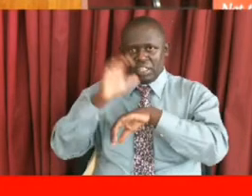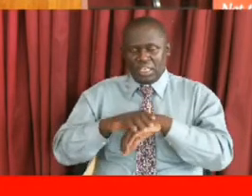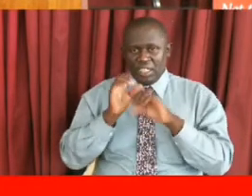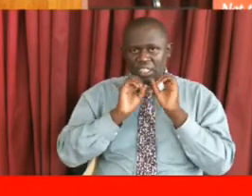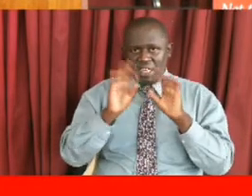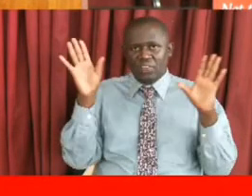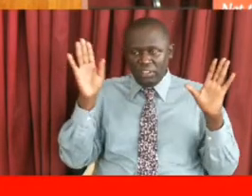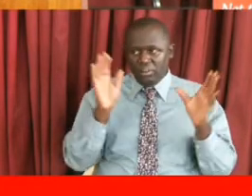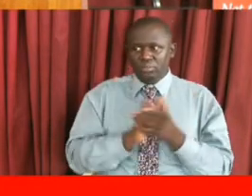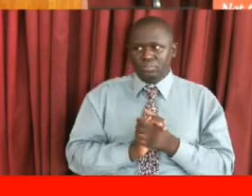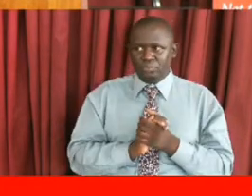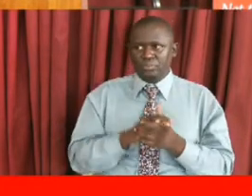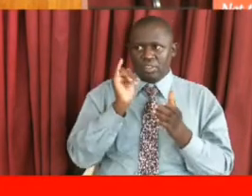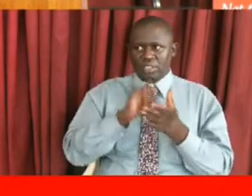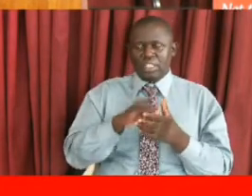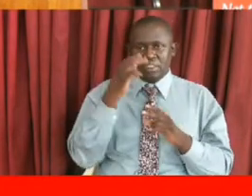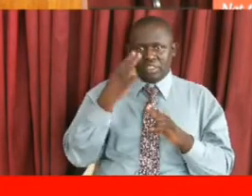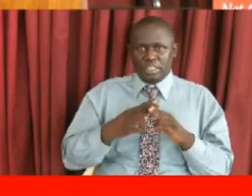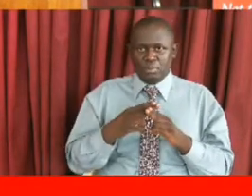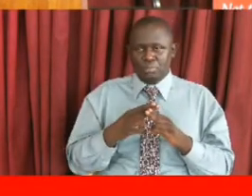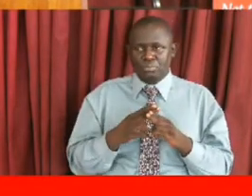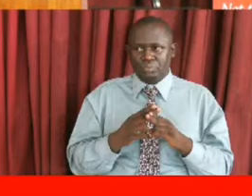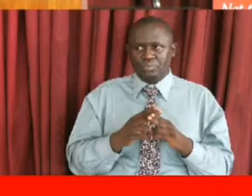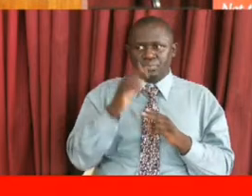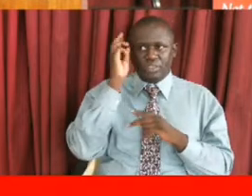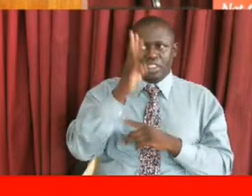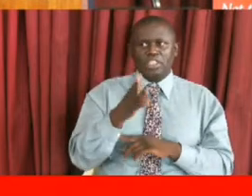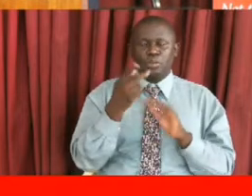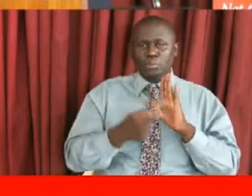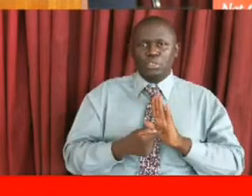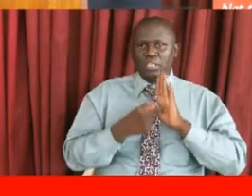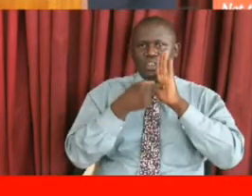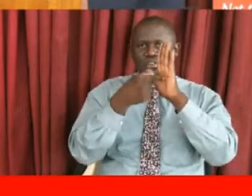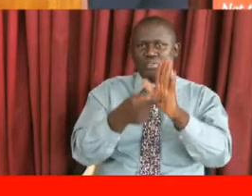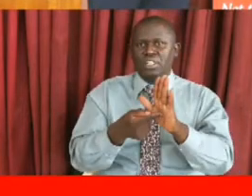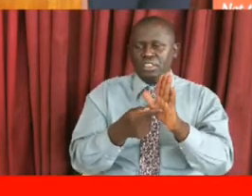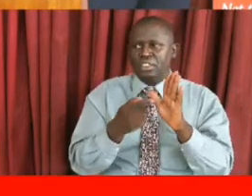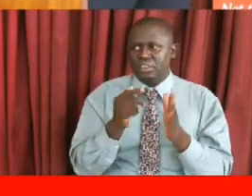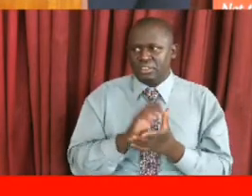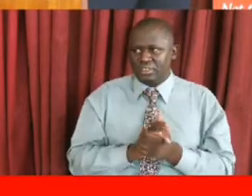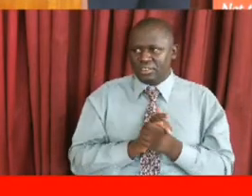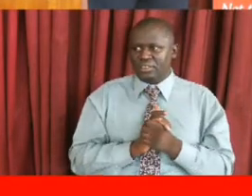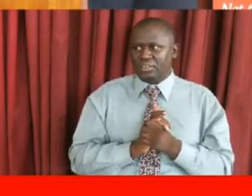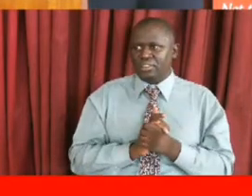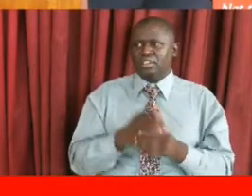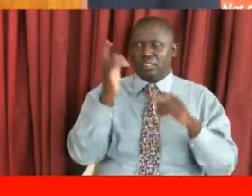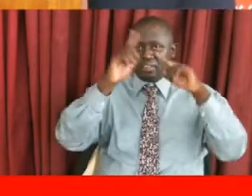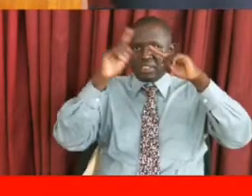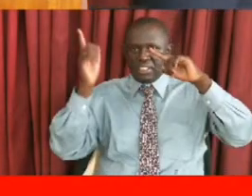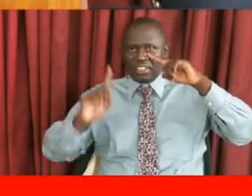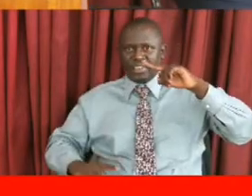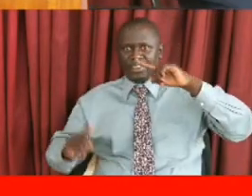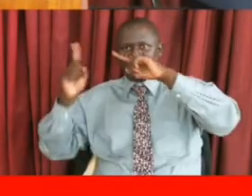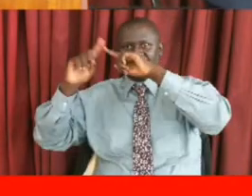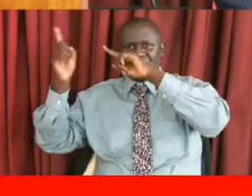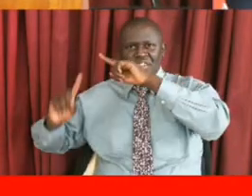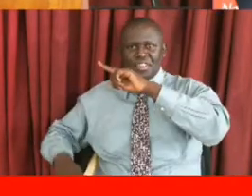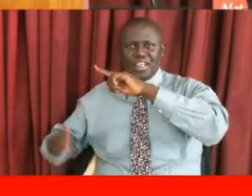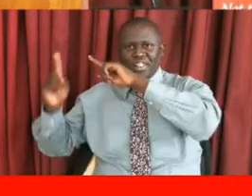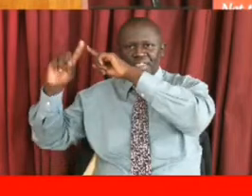nothing that name it will be revealed in the Thunders the name of the